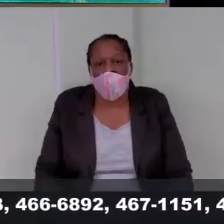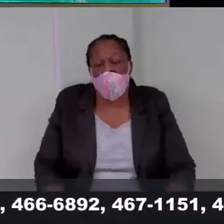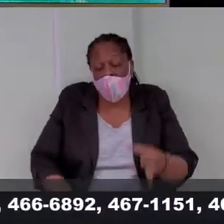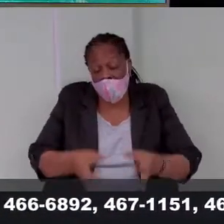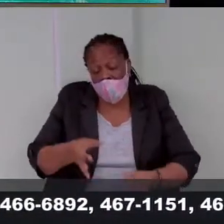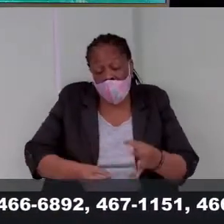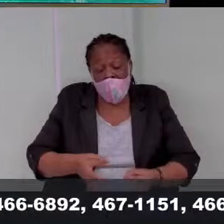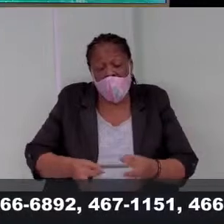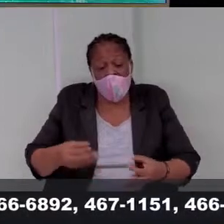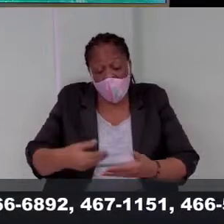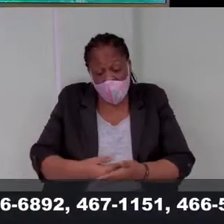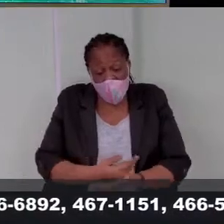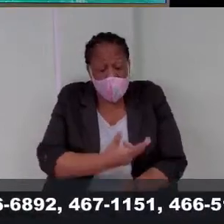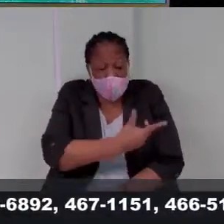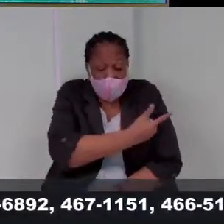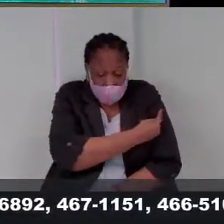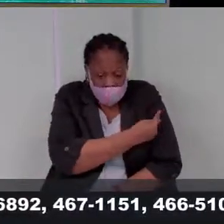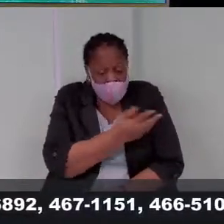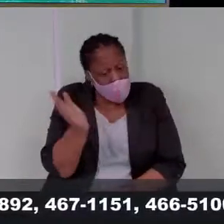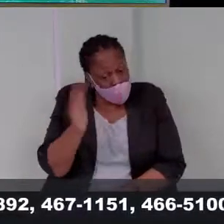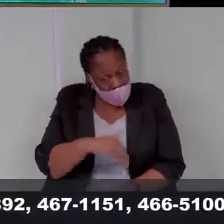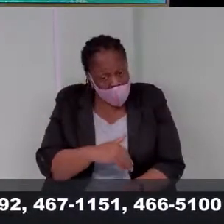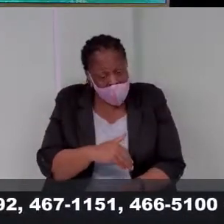of terms. Thank you.